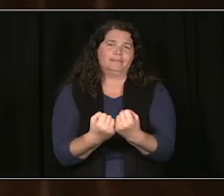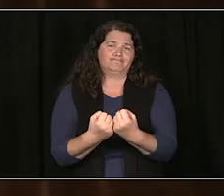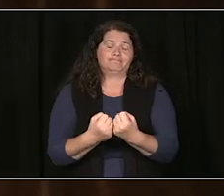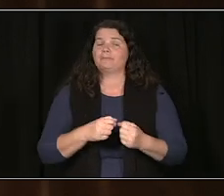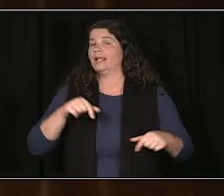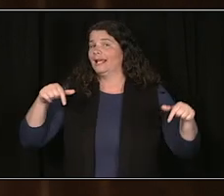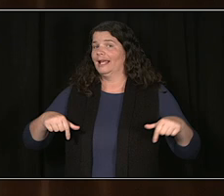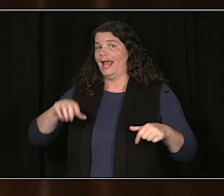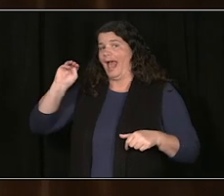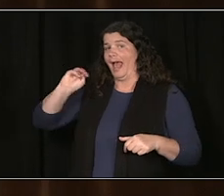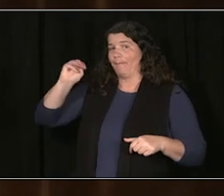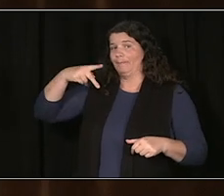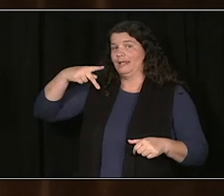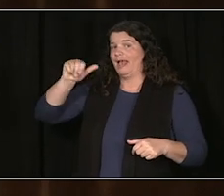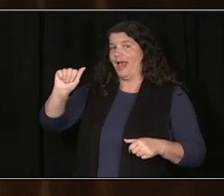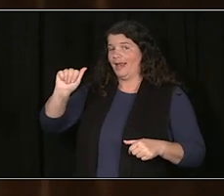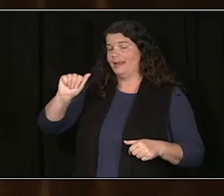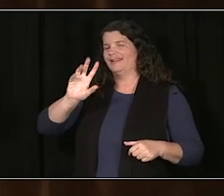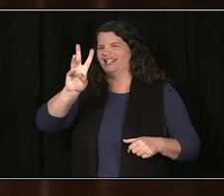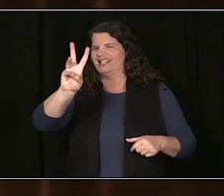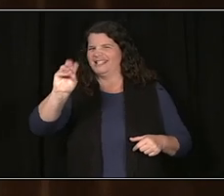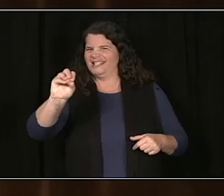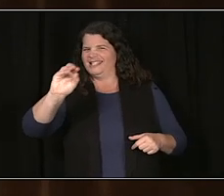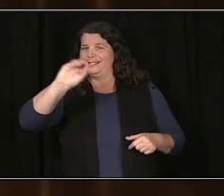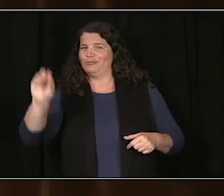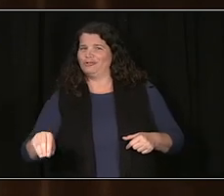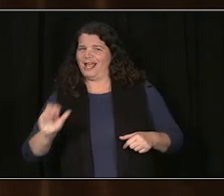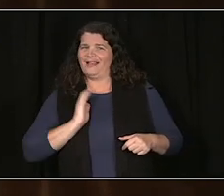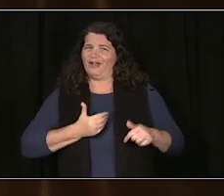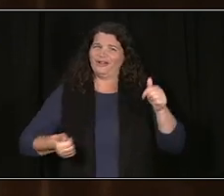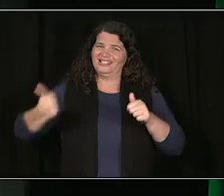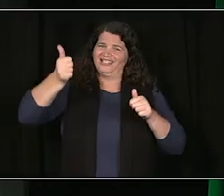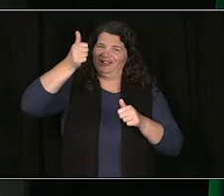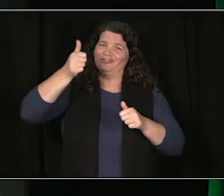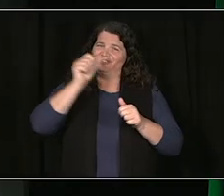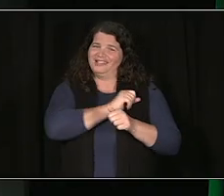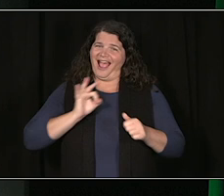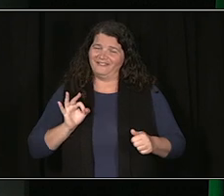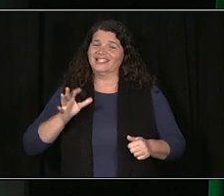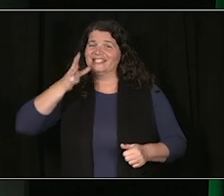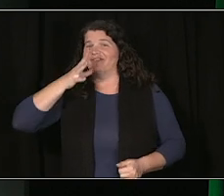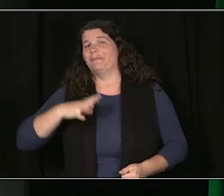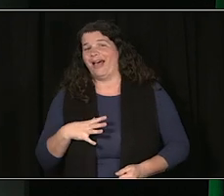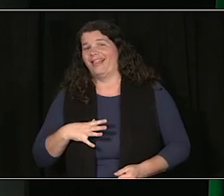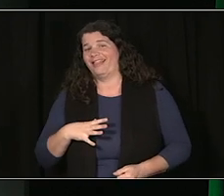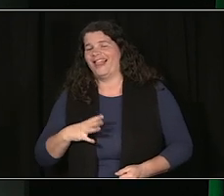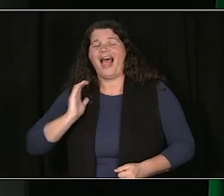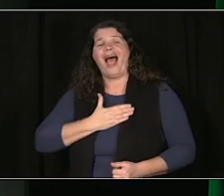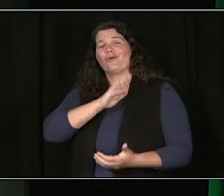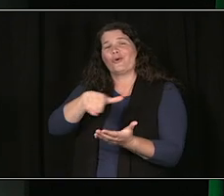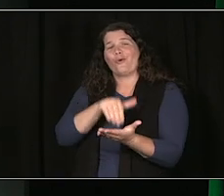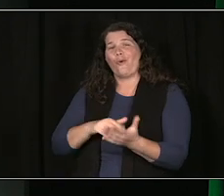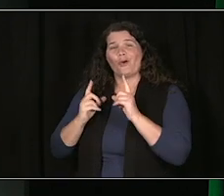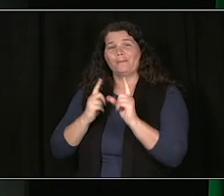60% of senior executive staff is female, round of applause for that, is driven by our core mission